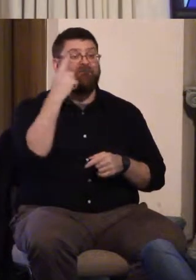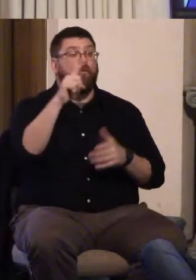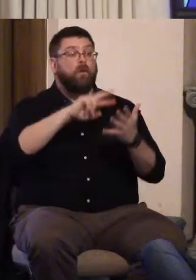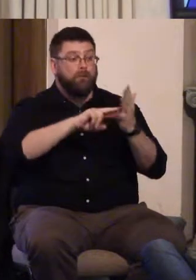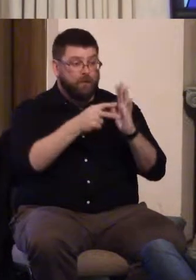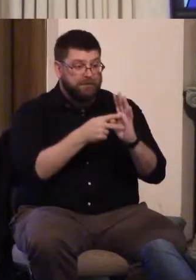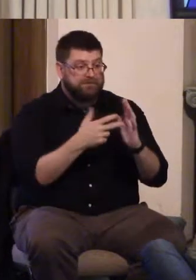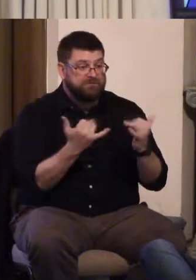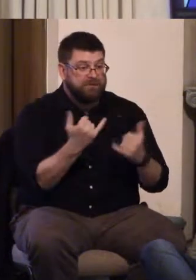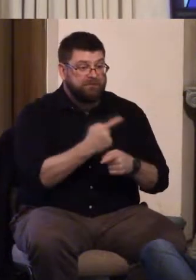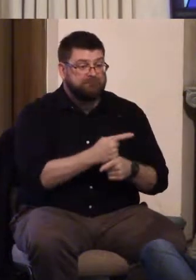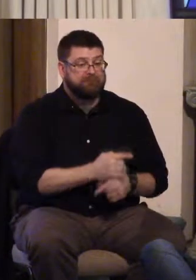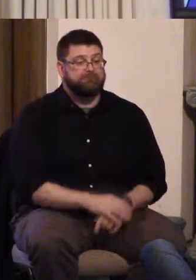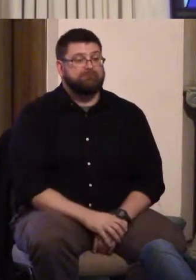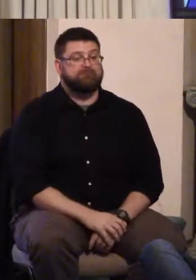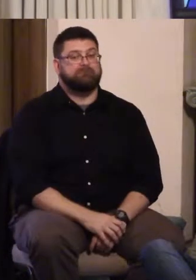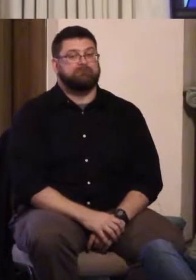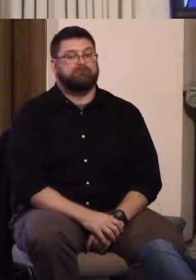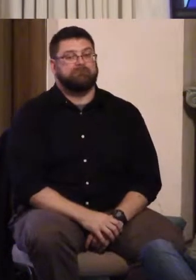purpose.